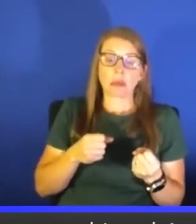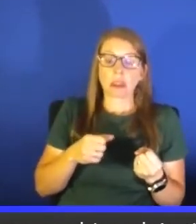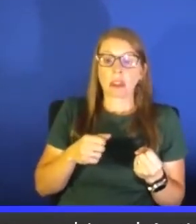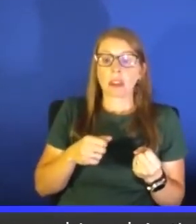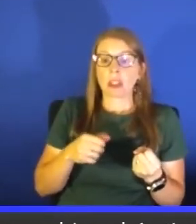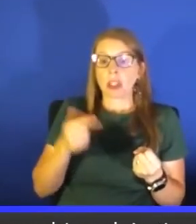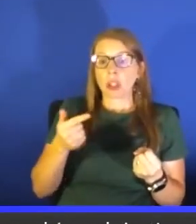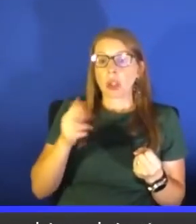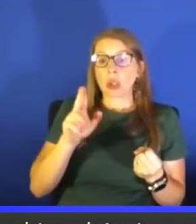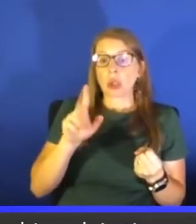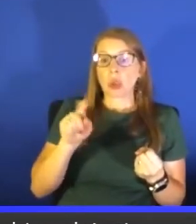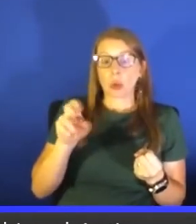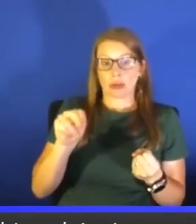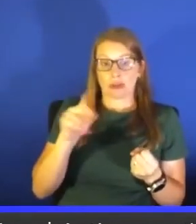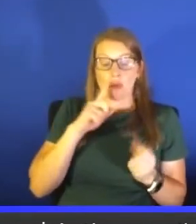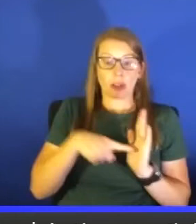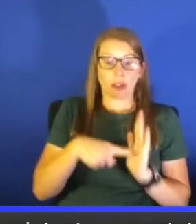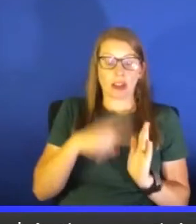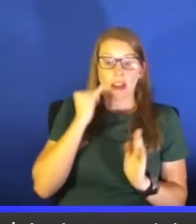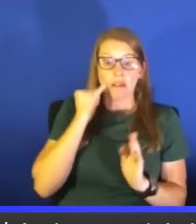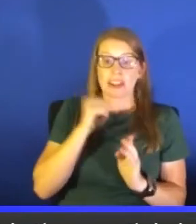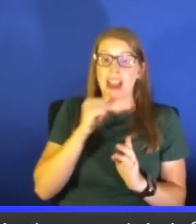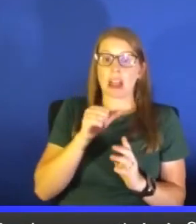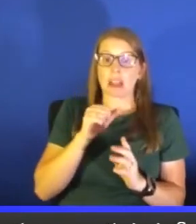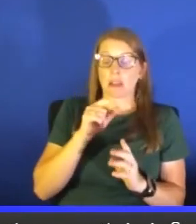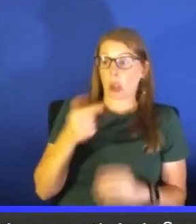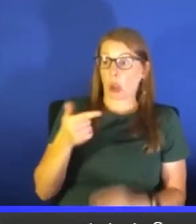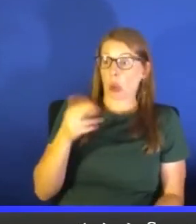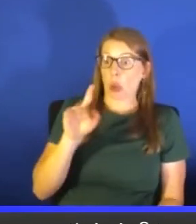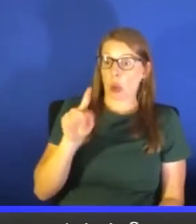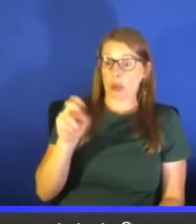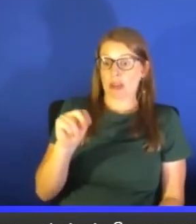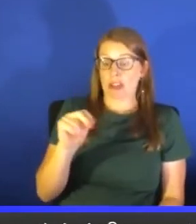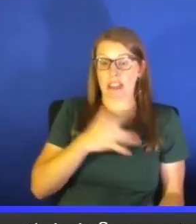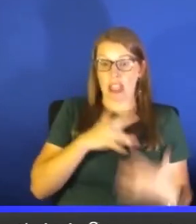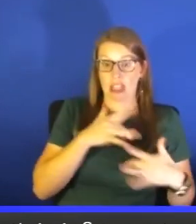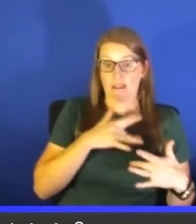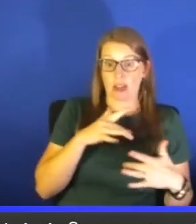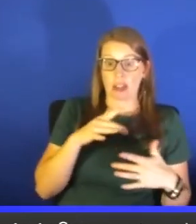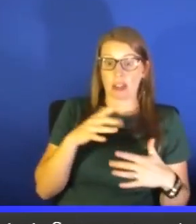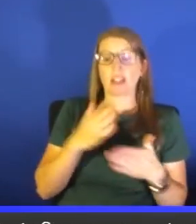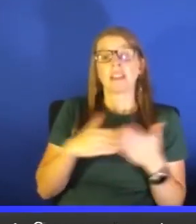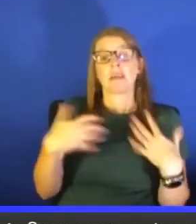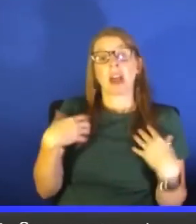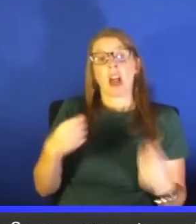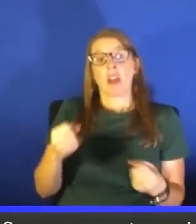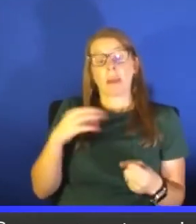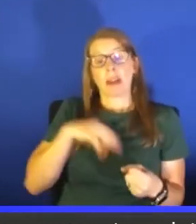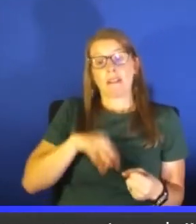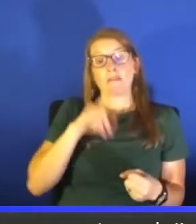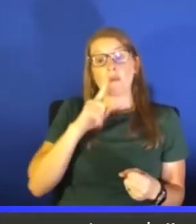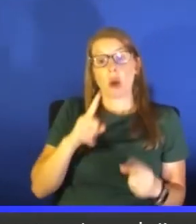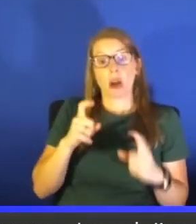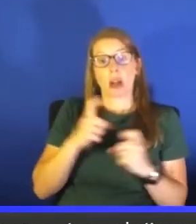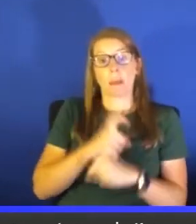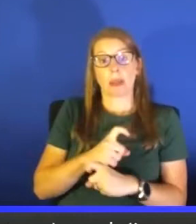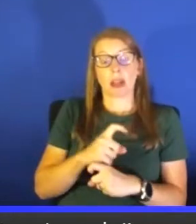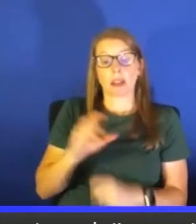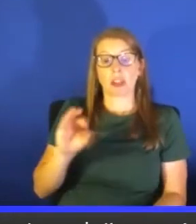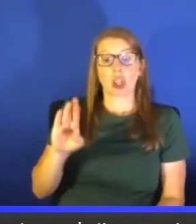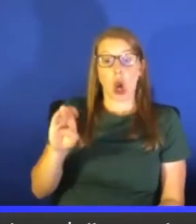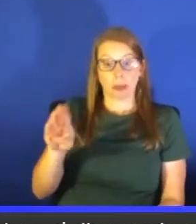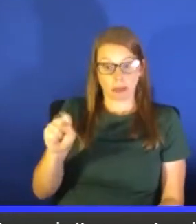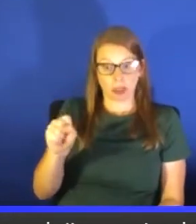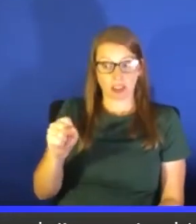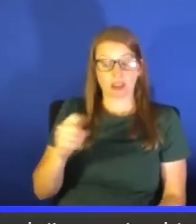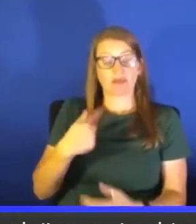for example, if you aren't truly gluten sensitive, there are some health benefits of our complex carbohydrates that we take in. So I